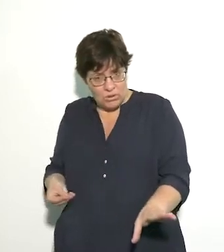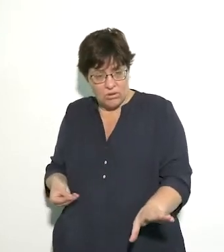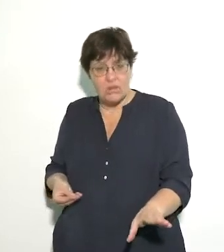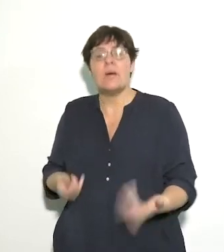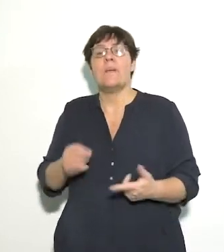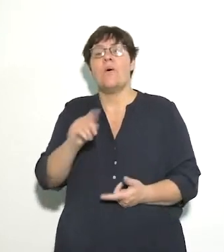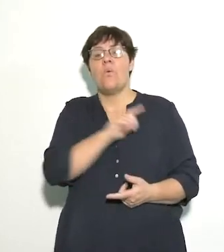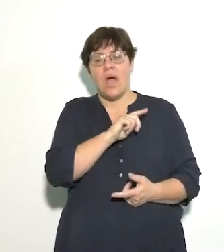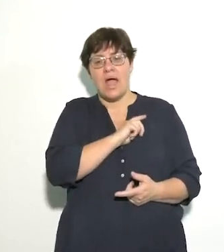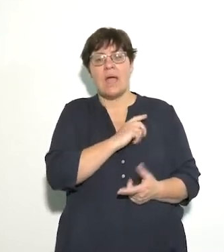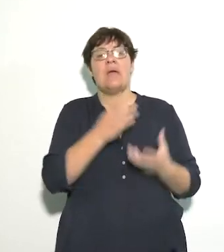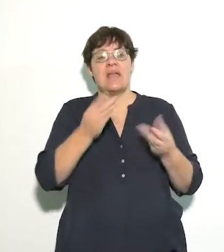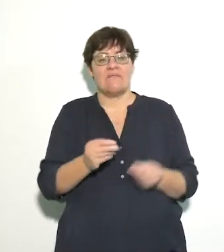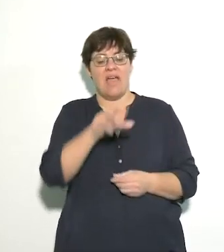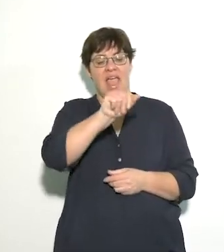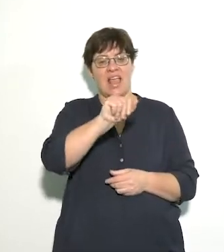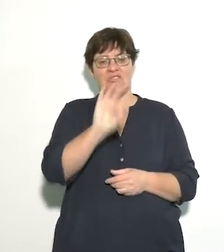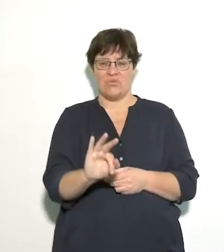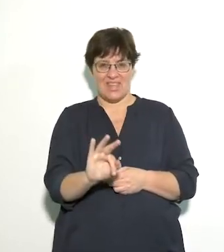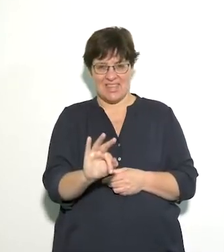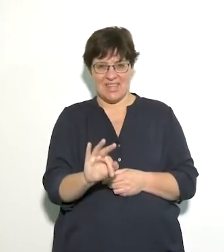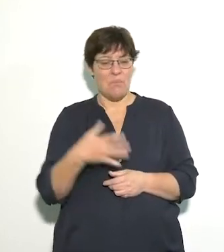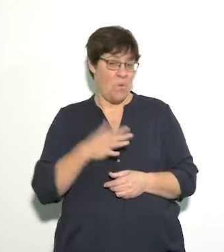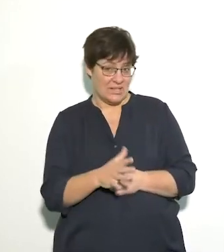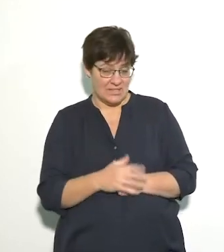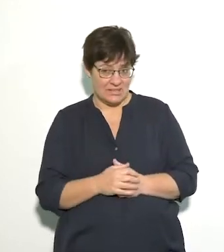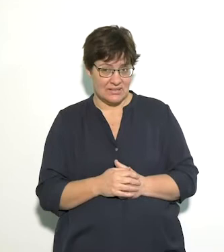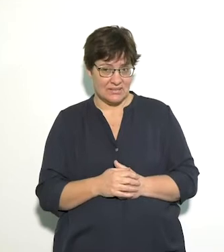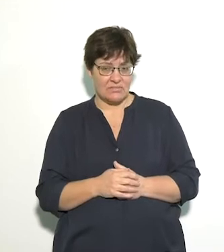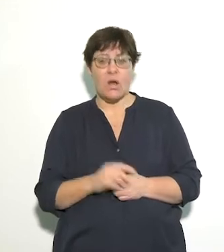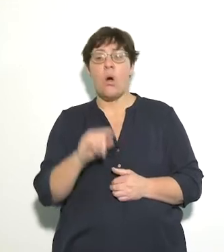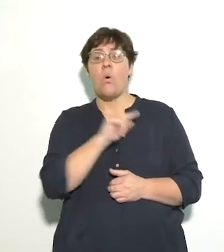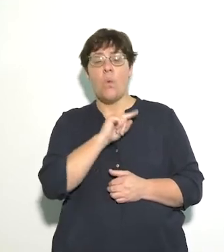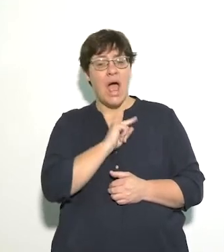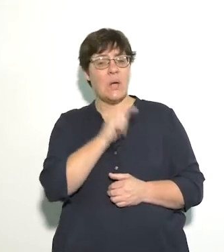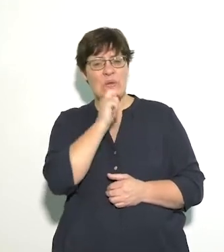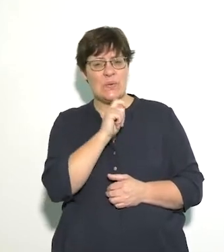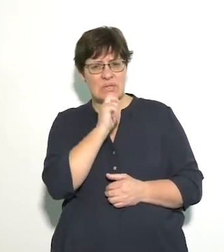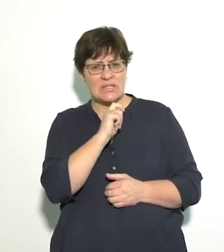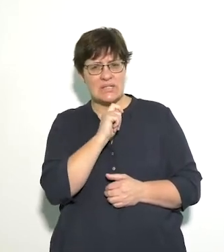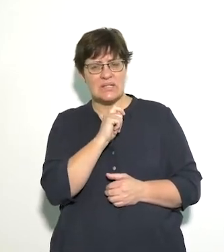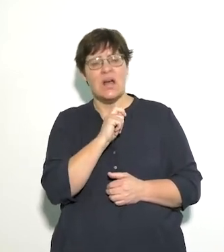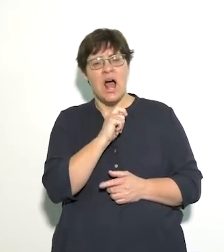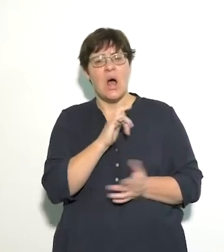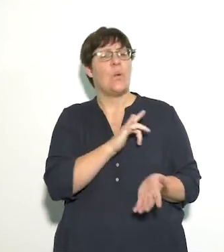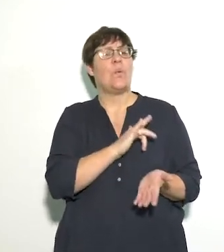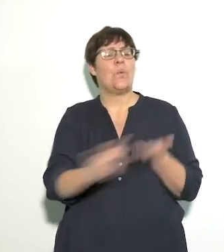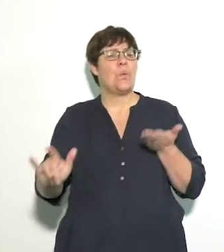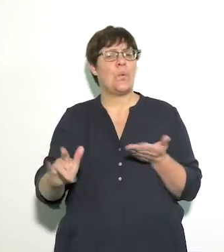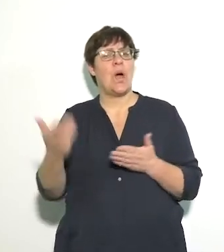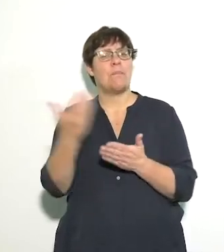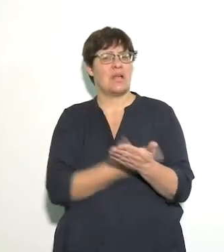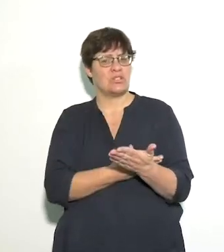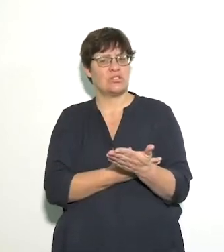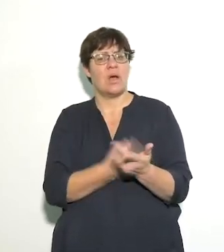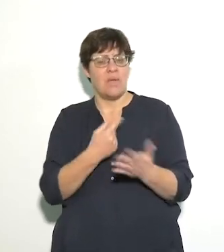out the pages. That way it gives me the A3 format that I'm looking for. The reason I also used your blank pages is that